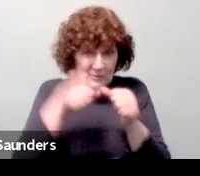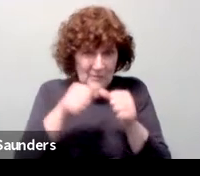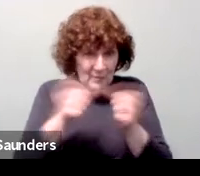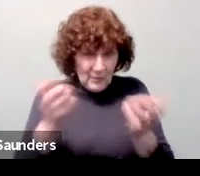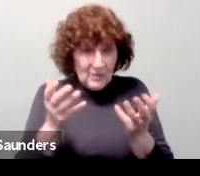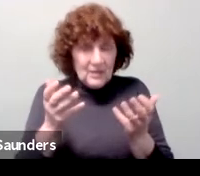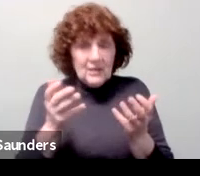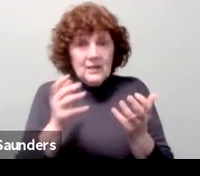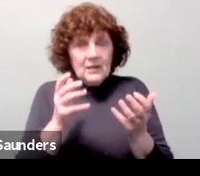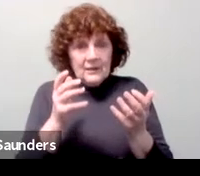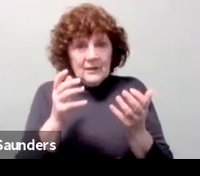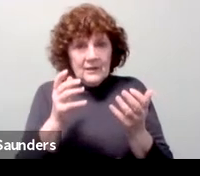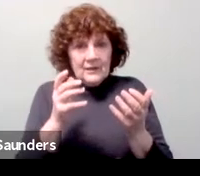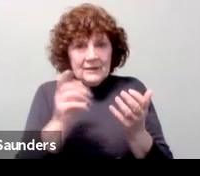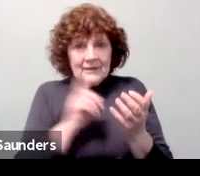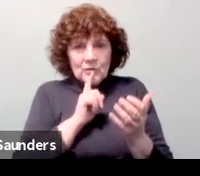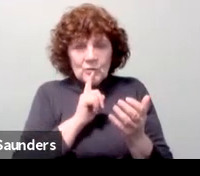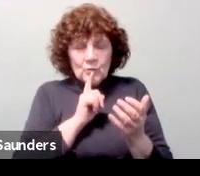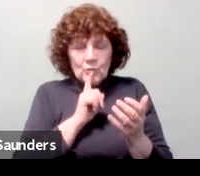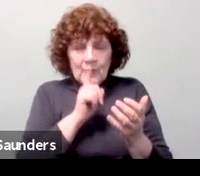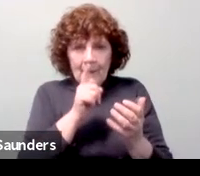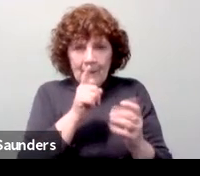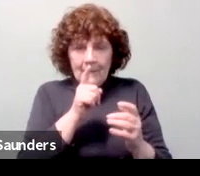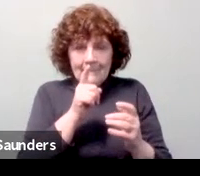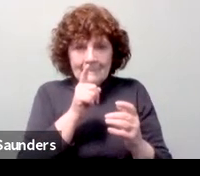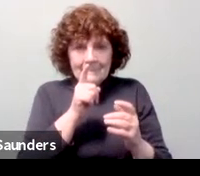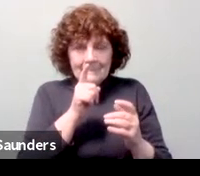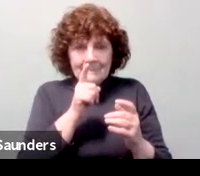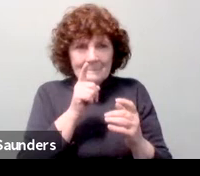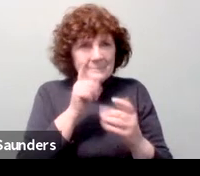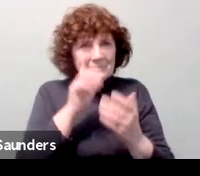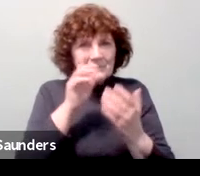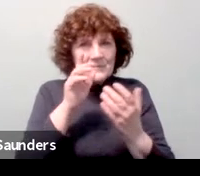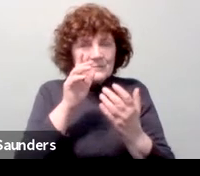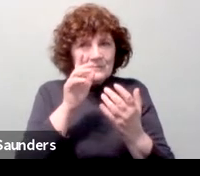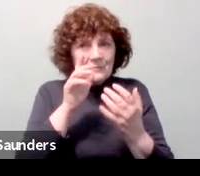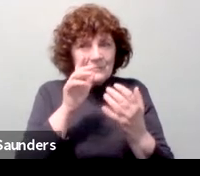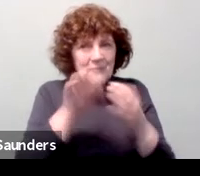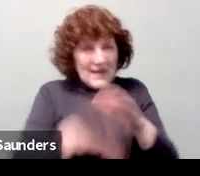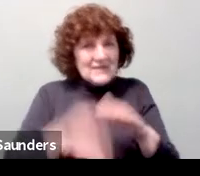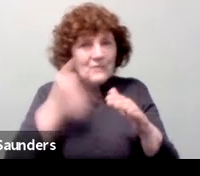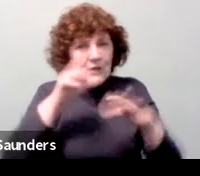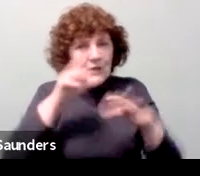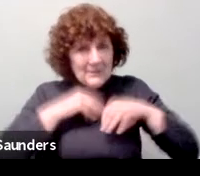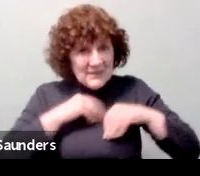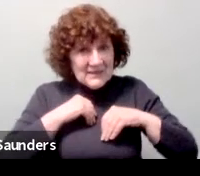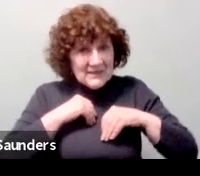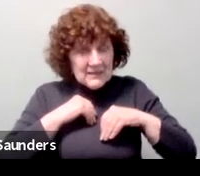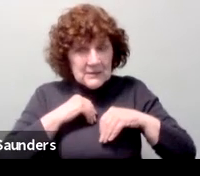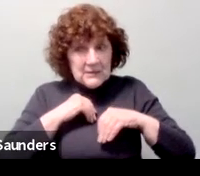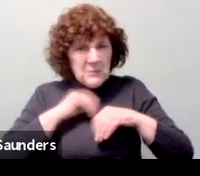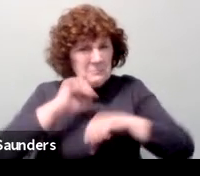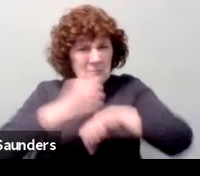core of acceptance is the building of familiarity and the building of bridges